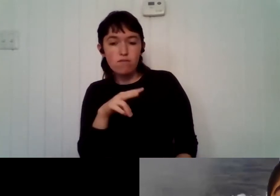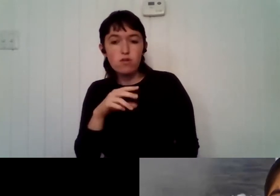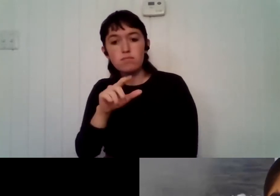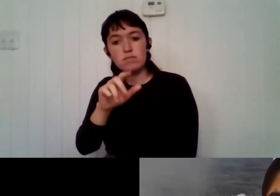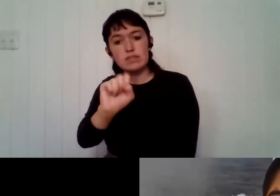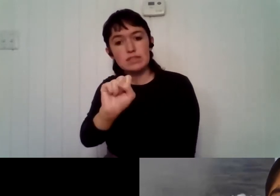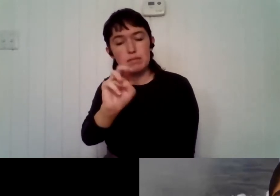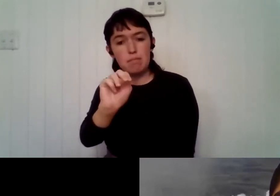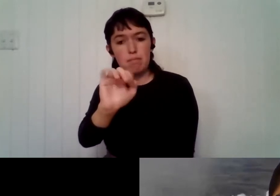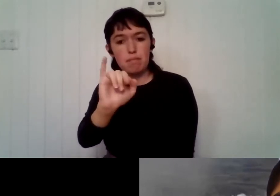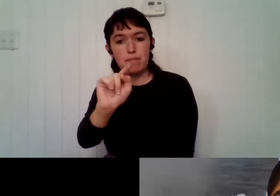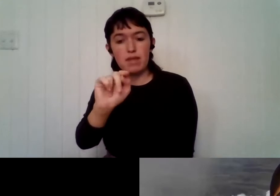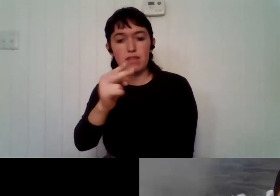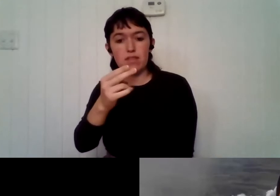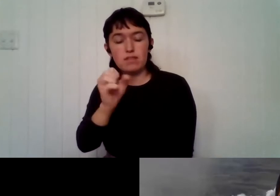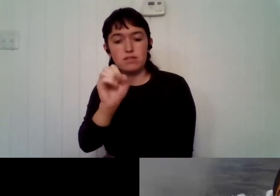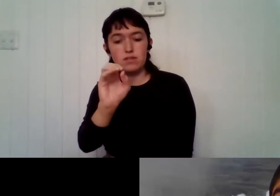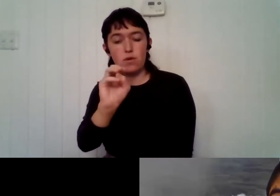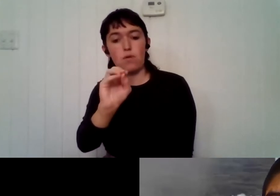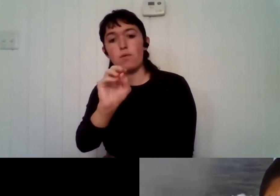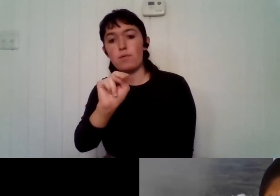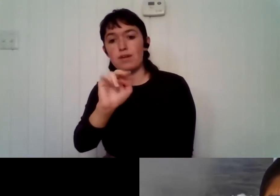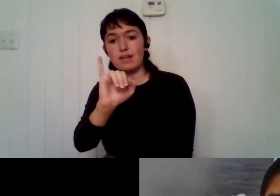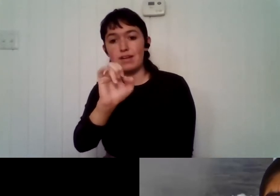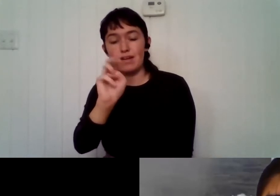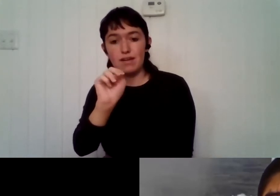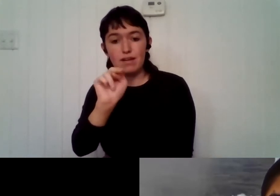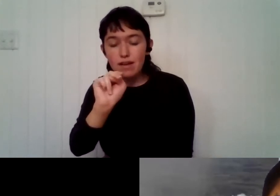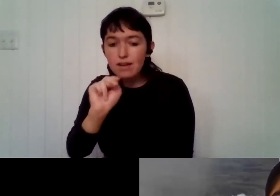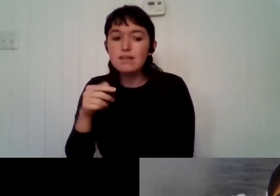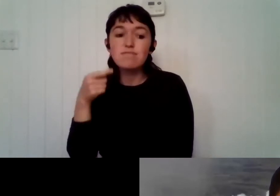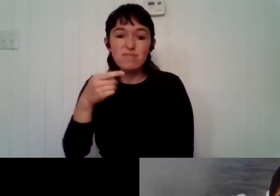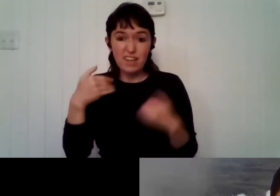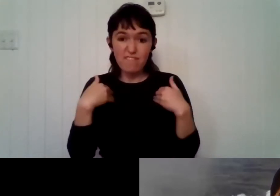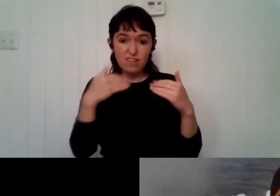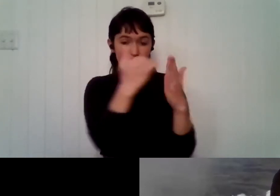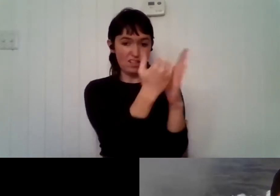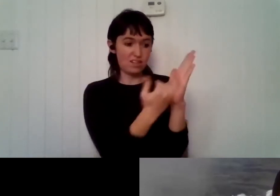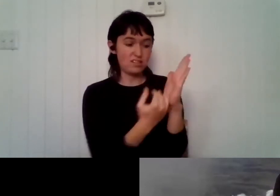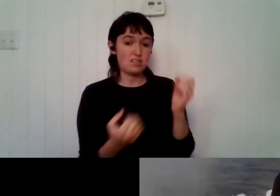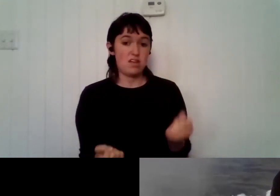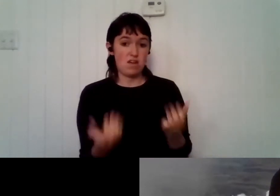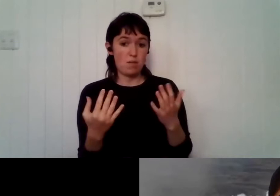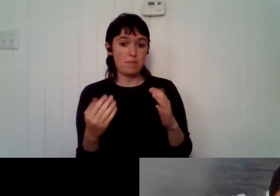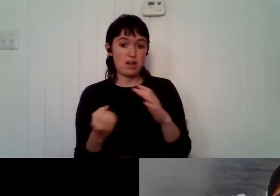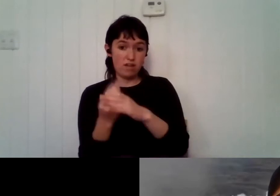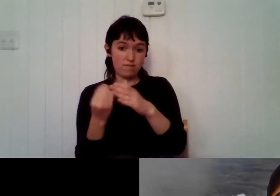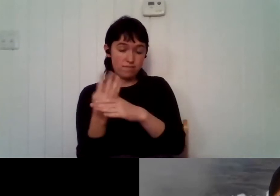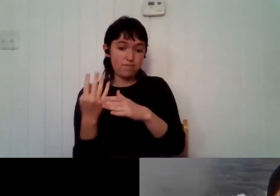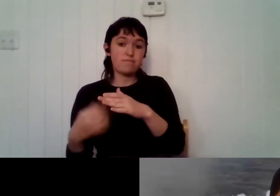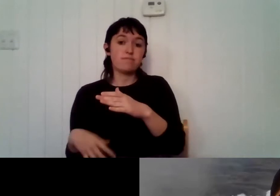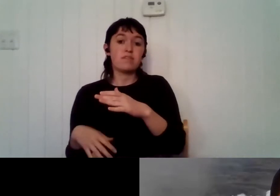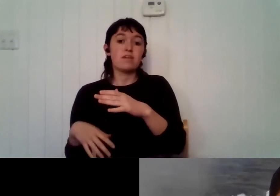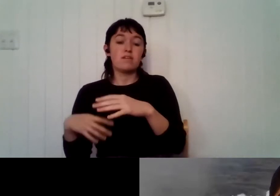a list of how many volcanoes are erupting around the world. And the list is usually about 50 volcanoes. So at some